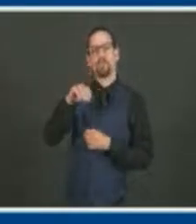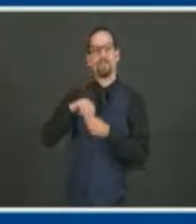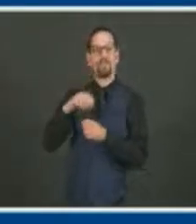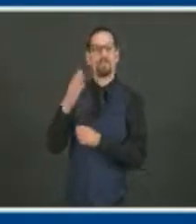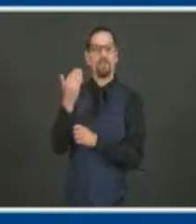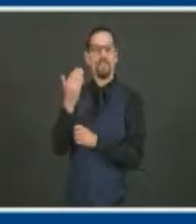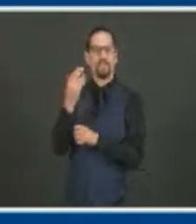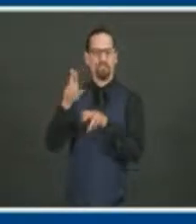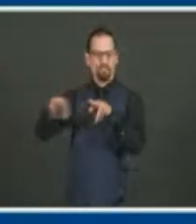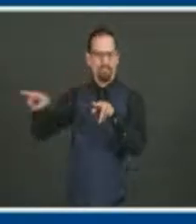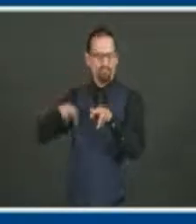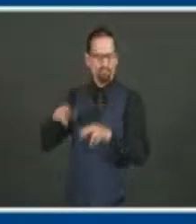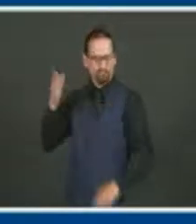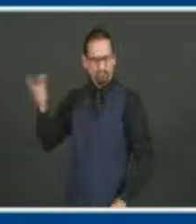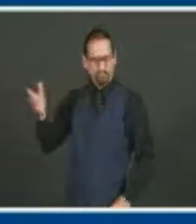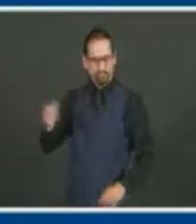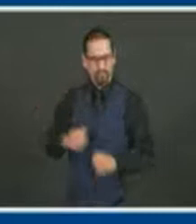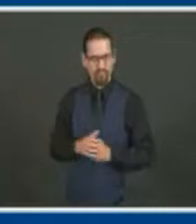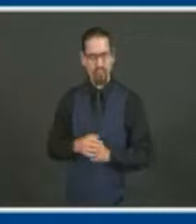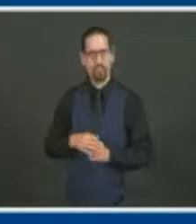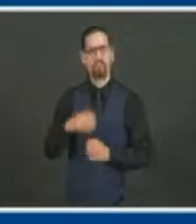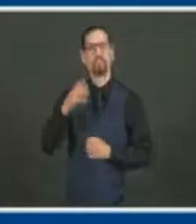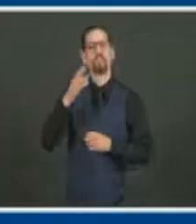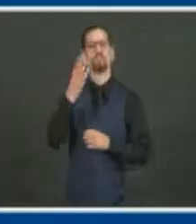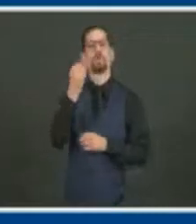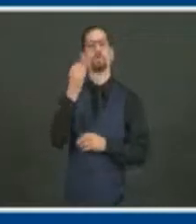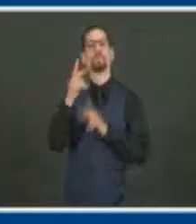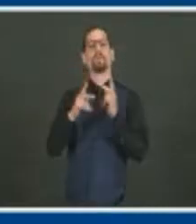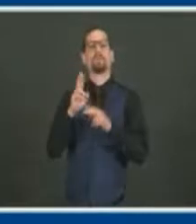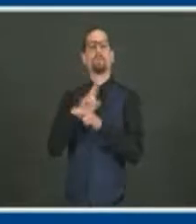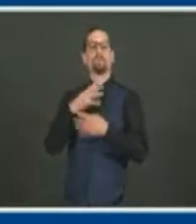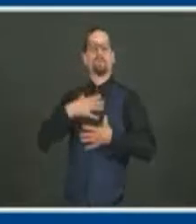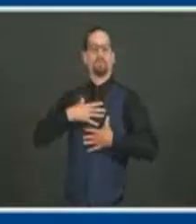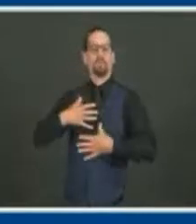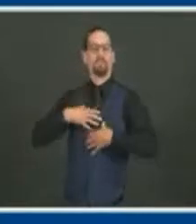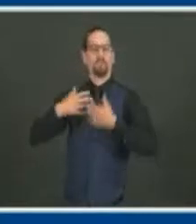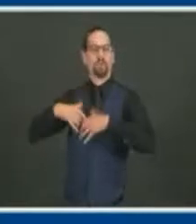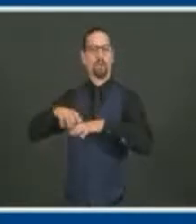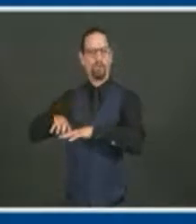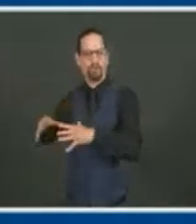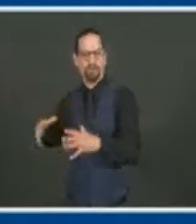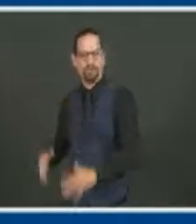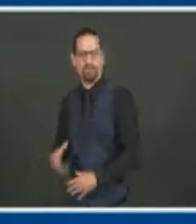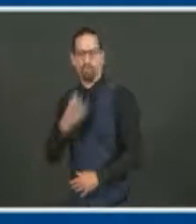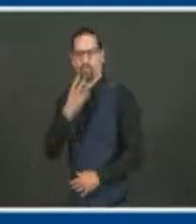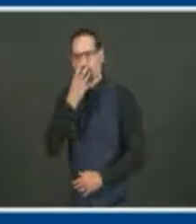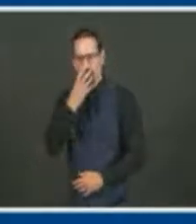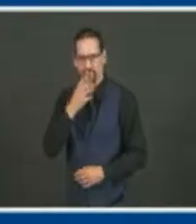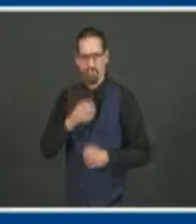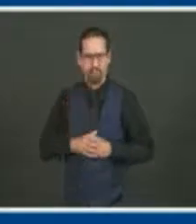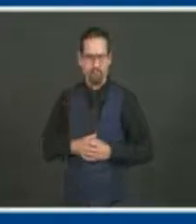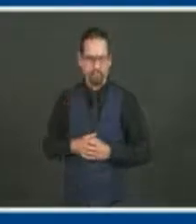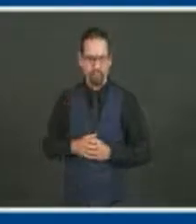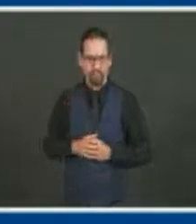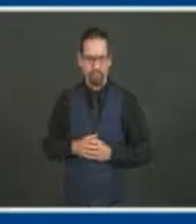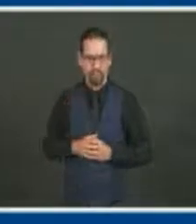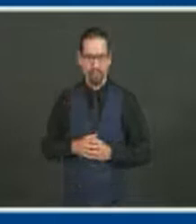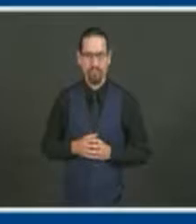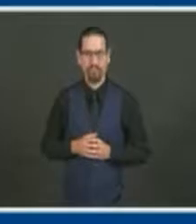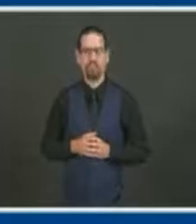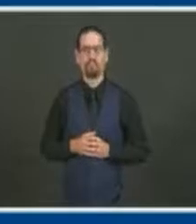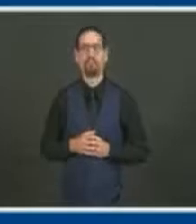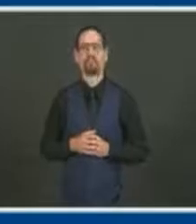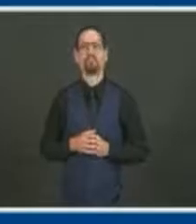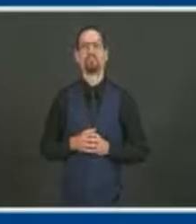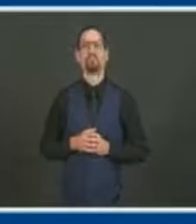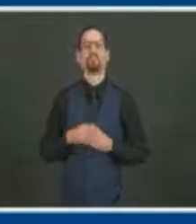units across the state, and 14 of those 15 in the ICUs are on a ventilator. We have